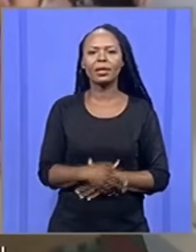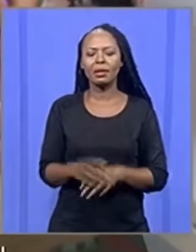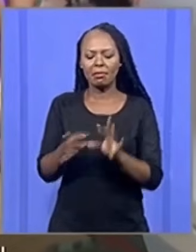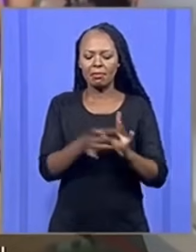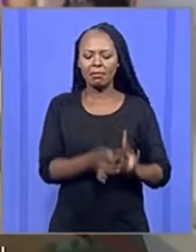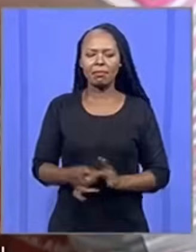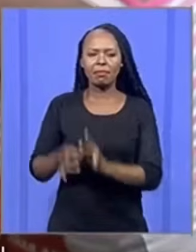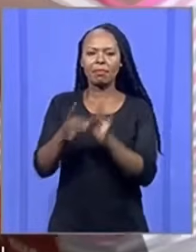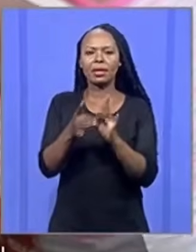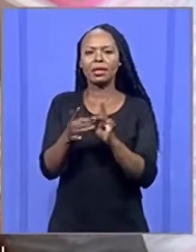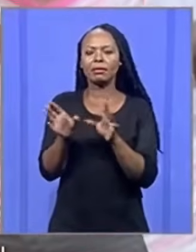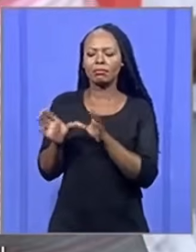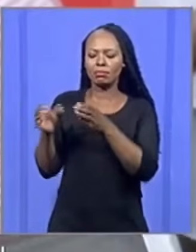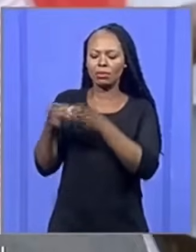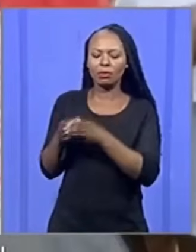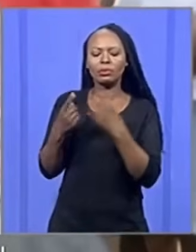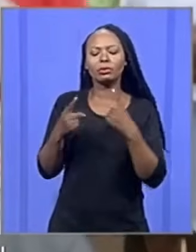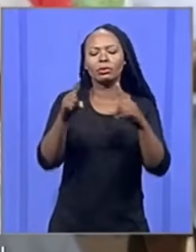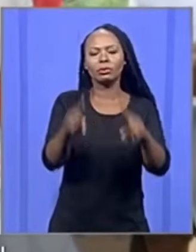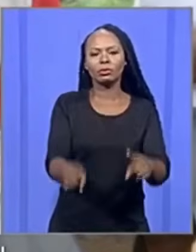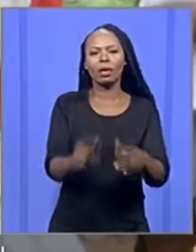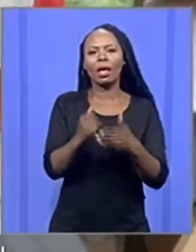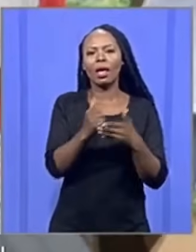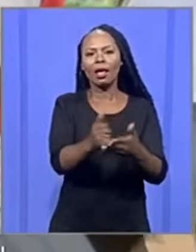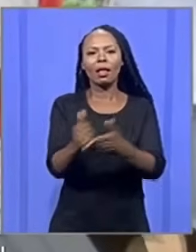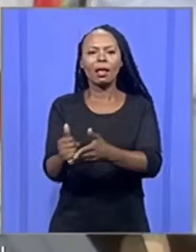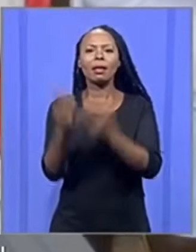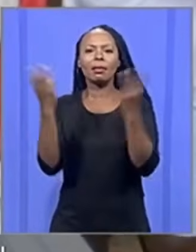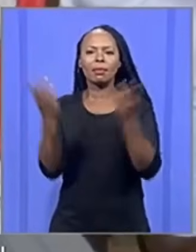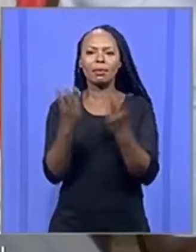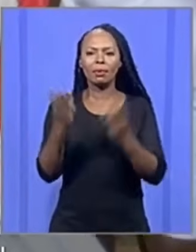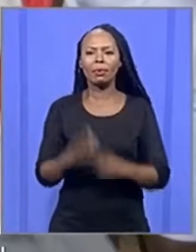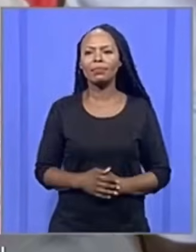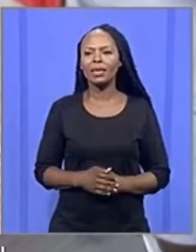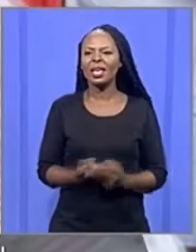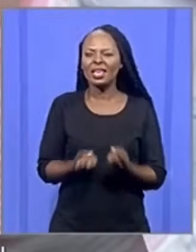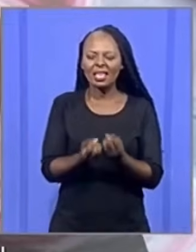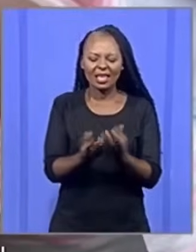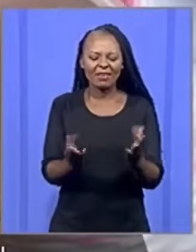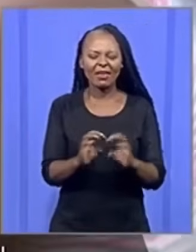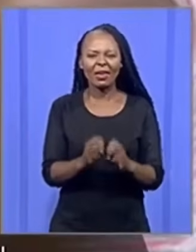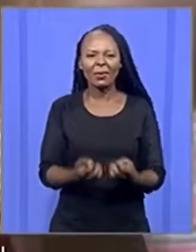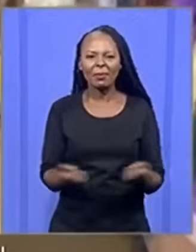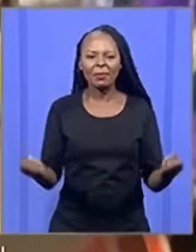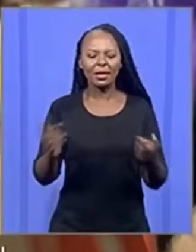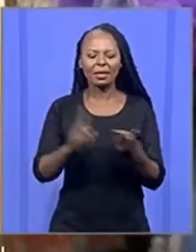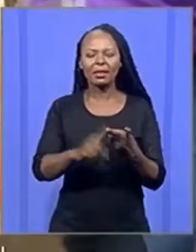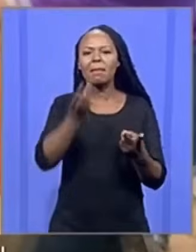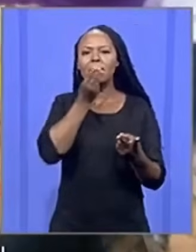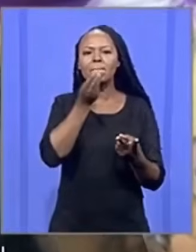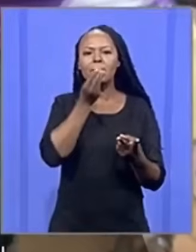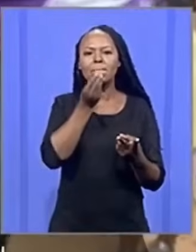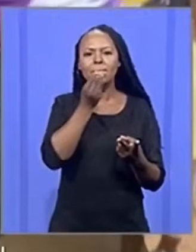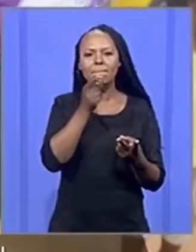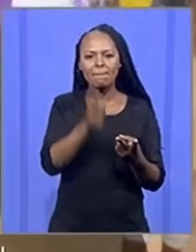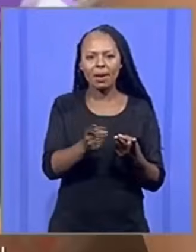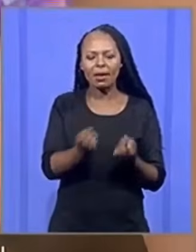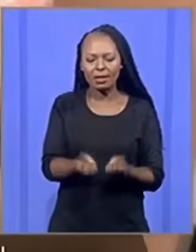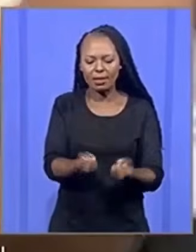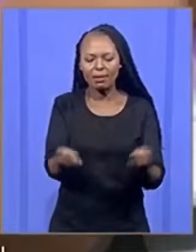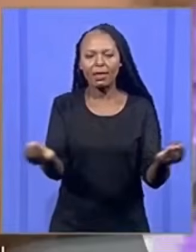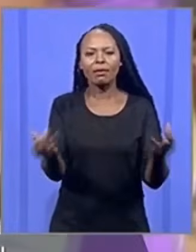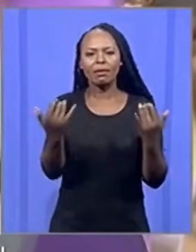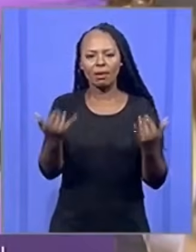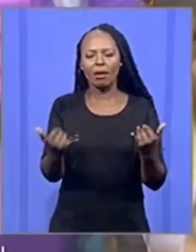go rulaganya go ba itumedisa go neela ka ditshamekisi go bana le diphuthelwana tsa dijo go bagolo go dira